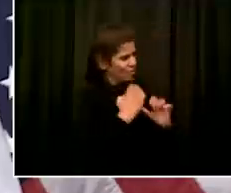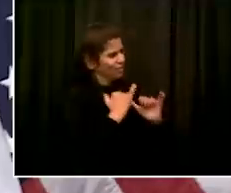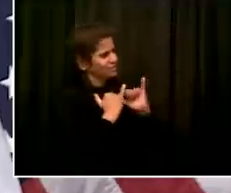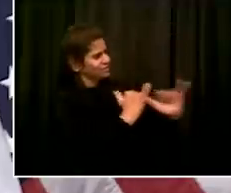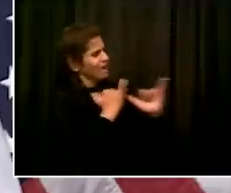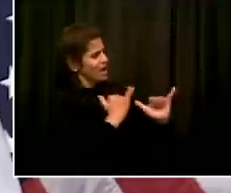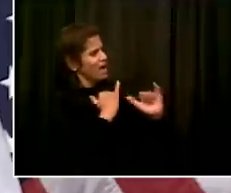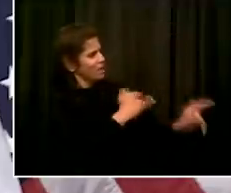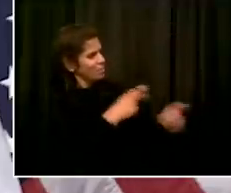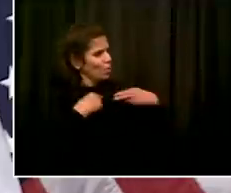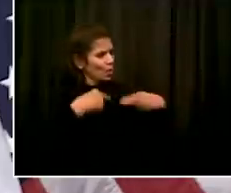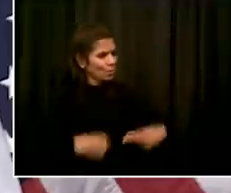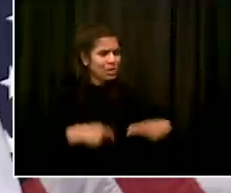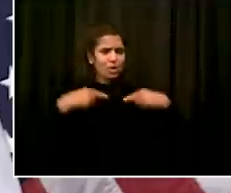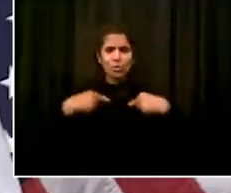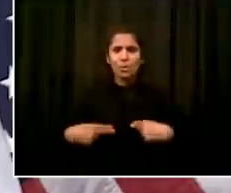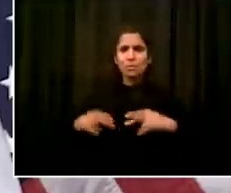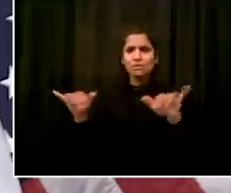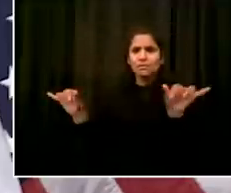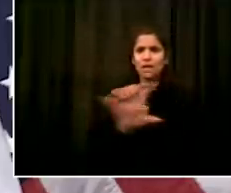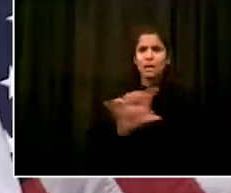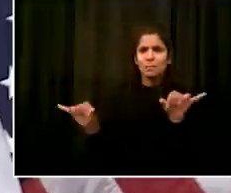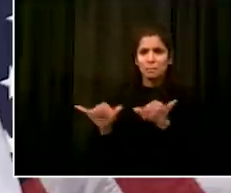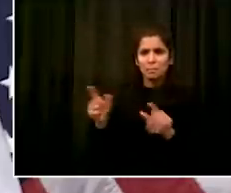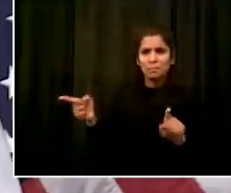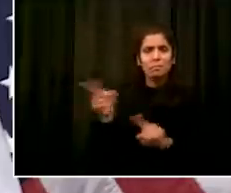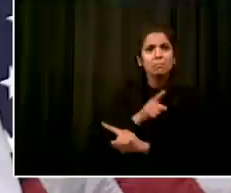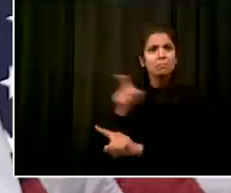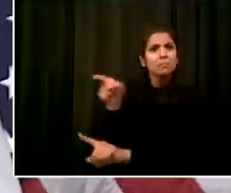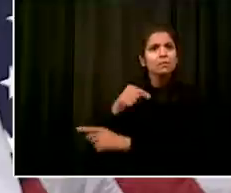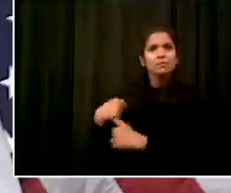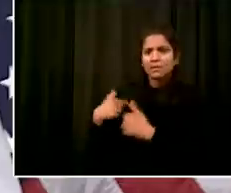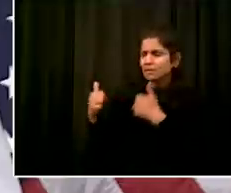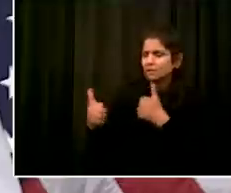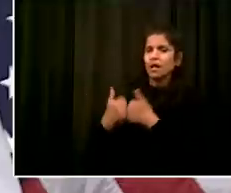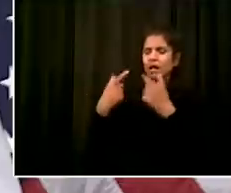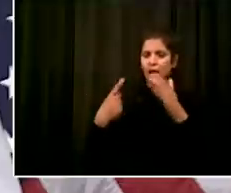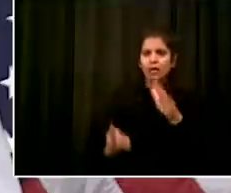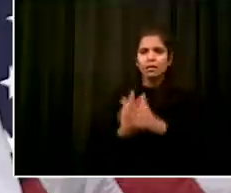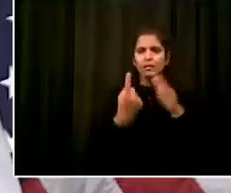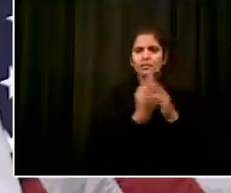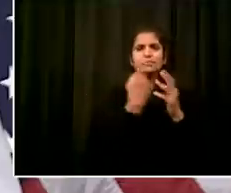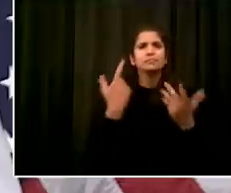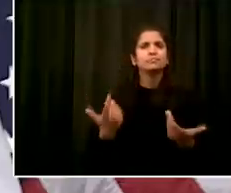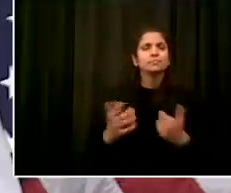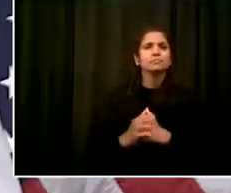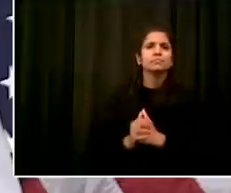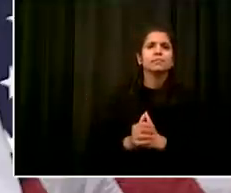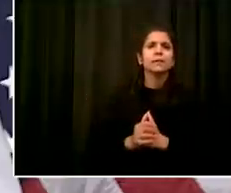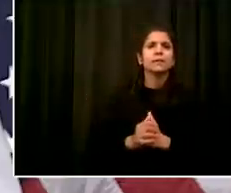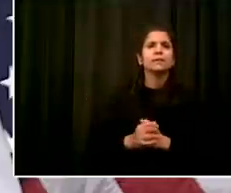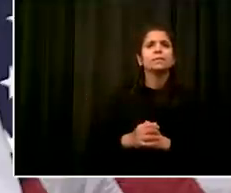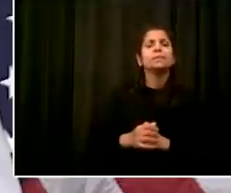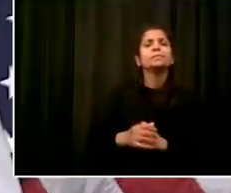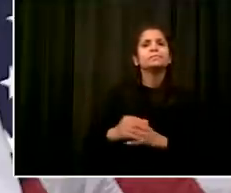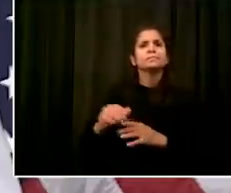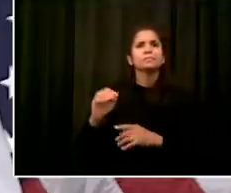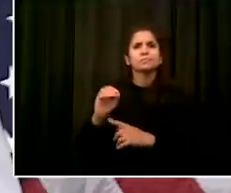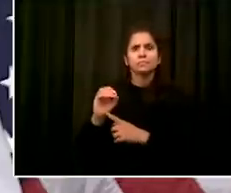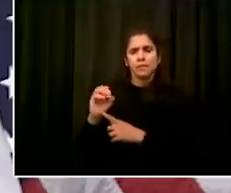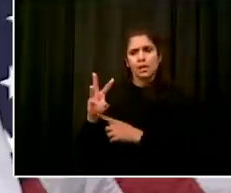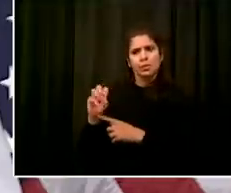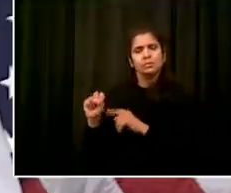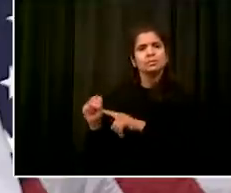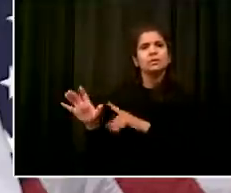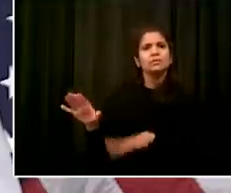so riven with injustice that every other working person deals with. So I believe those moments can happen and will. And last night on Manhattan Bridge, there was a